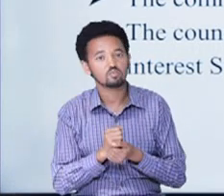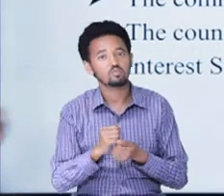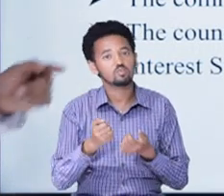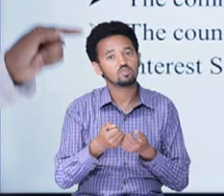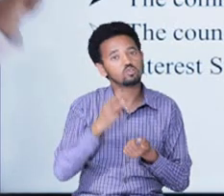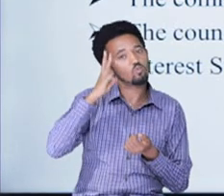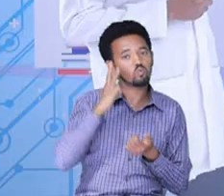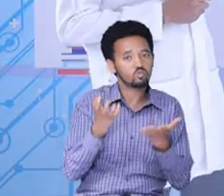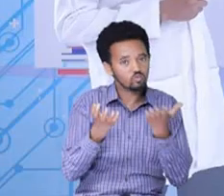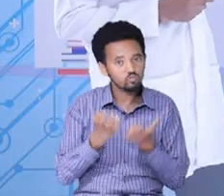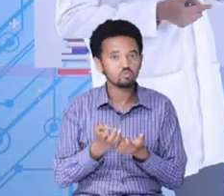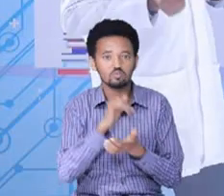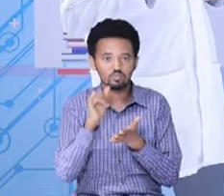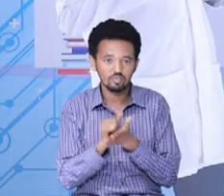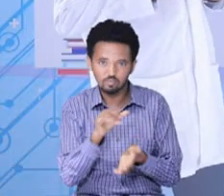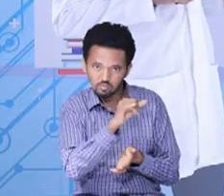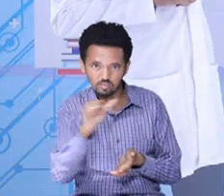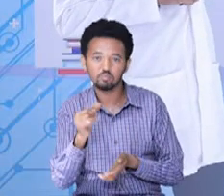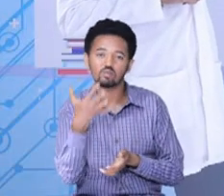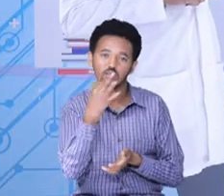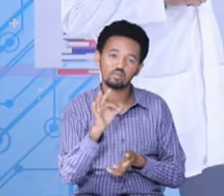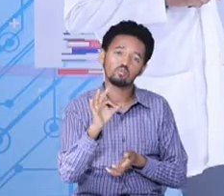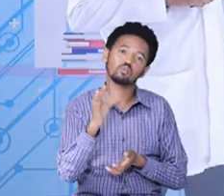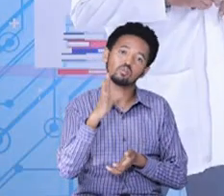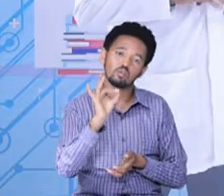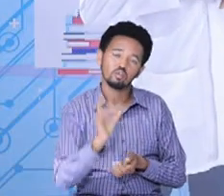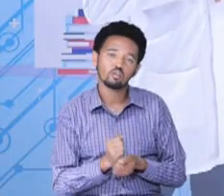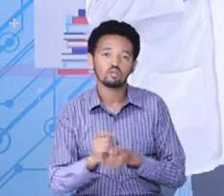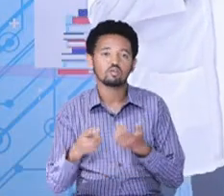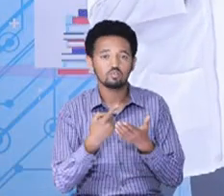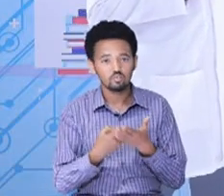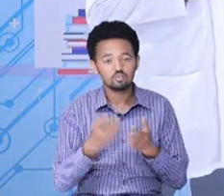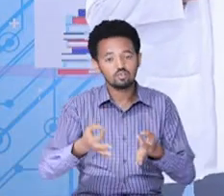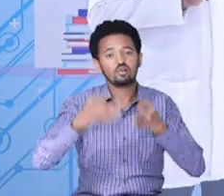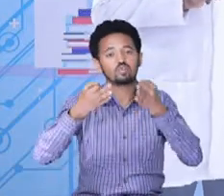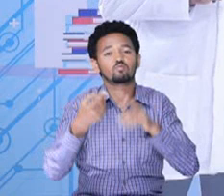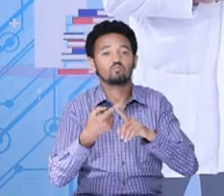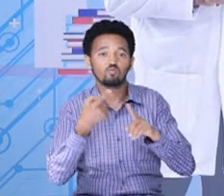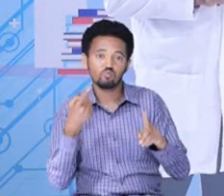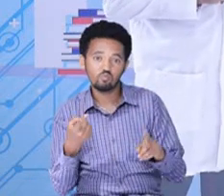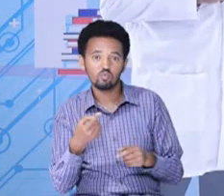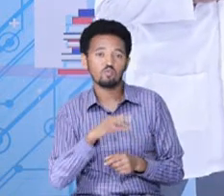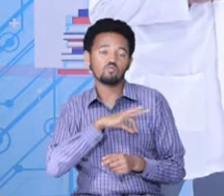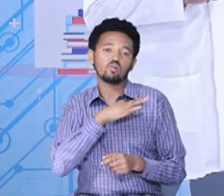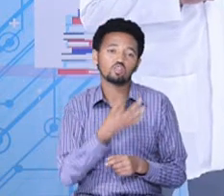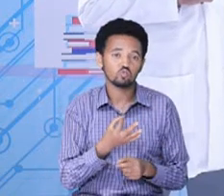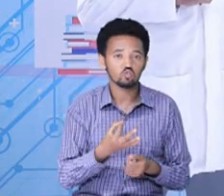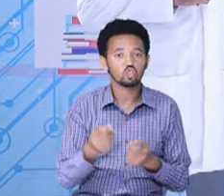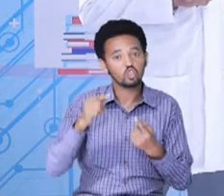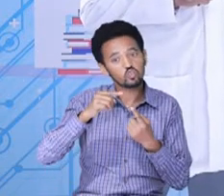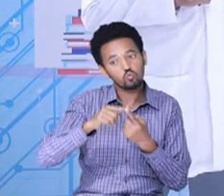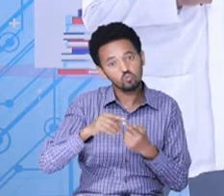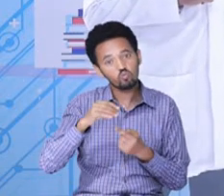was issued that the same year in 1958. Gaulle intended to transform from French Union into